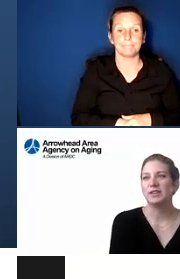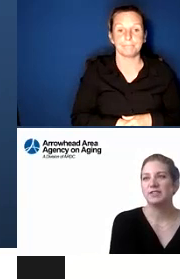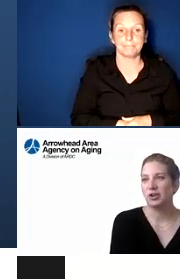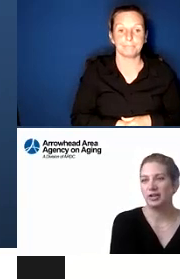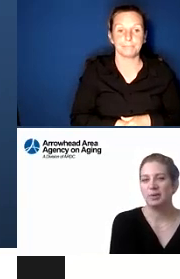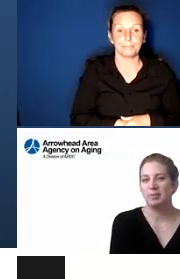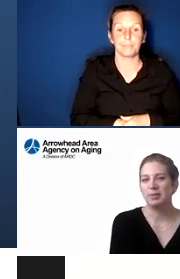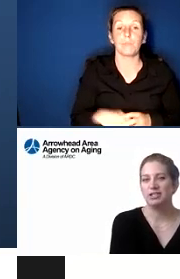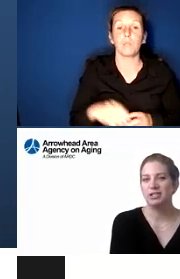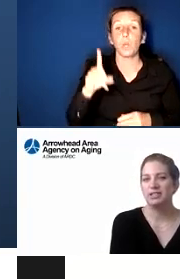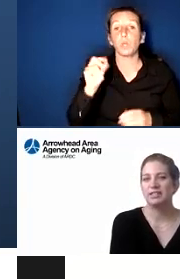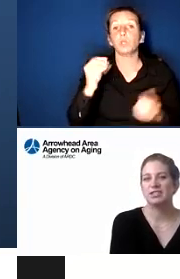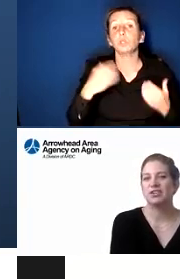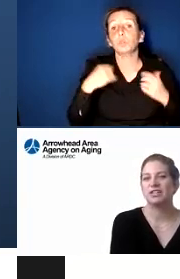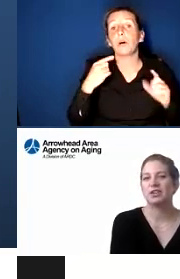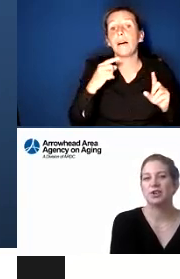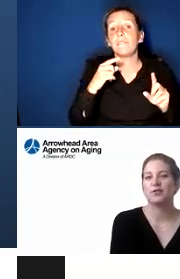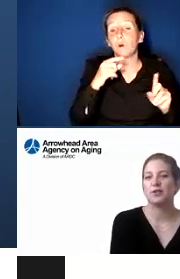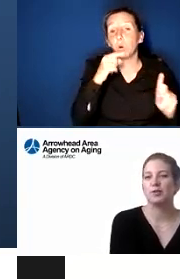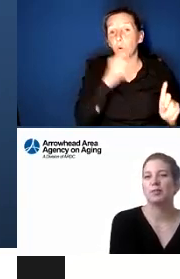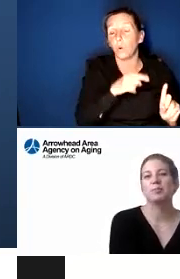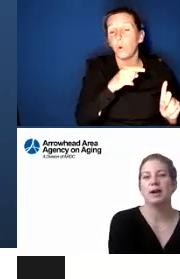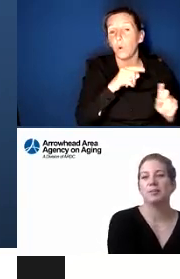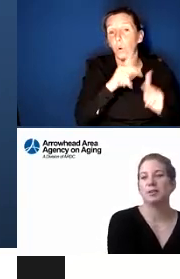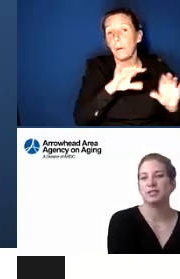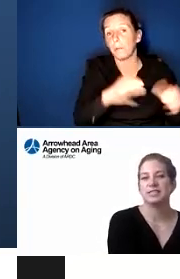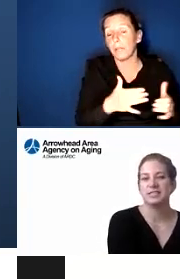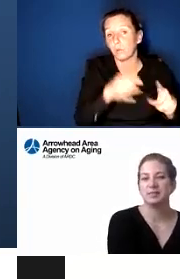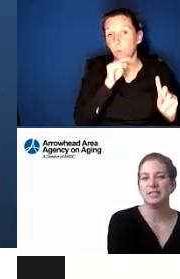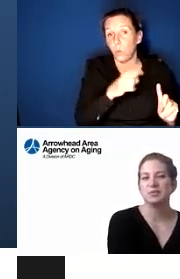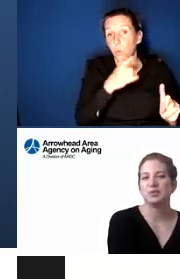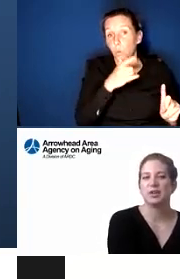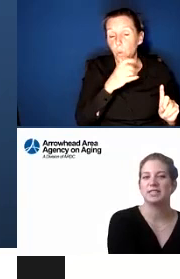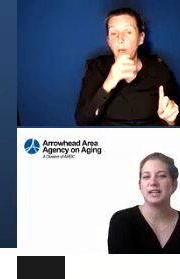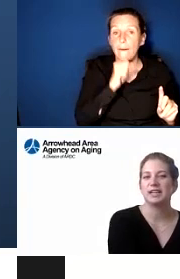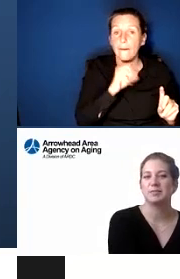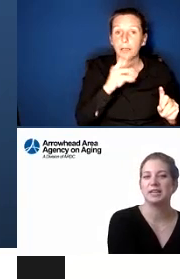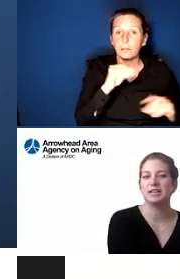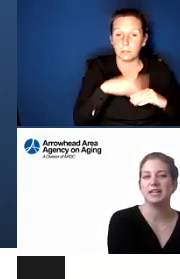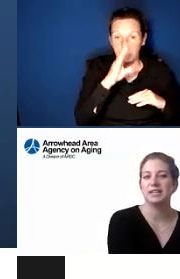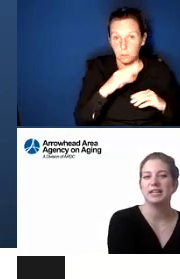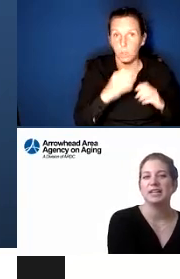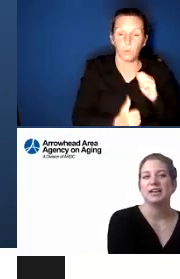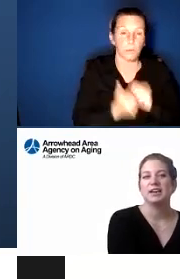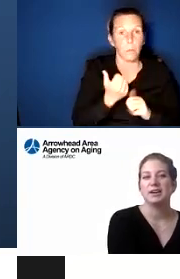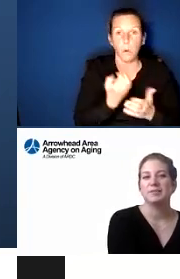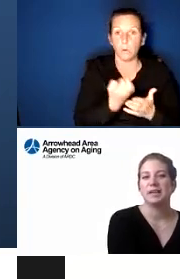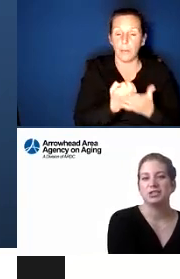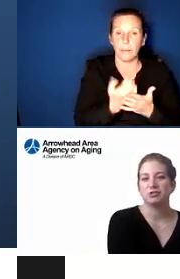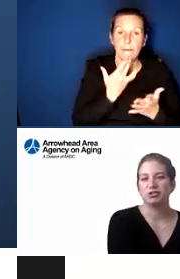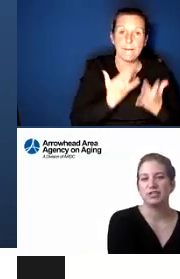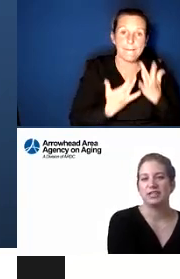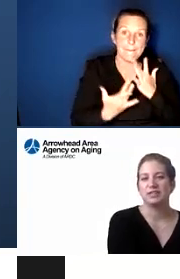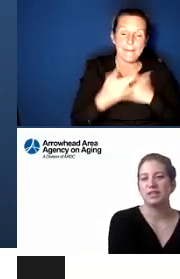We do have targeted populations. The targets are for person 60 plus with greatest economic need